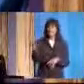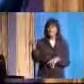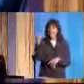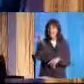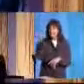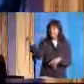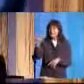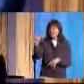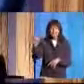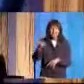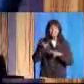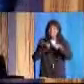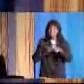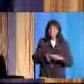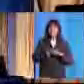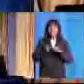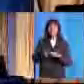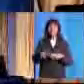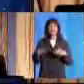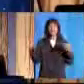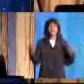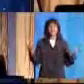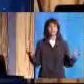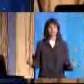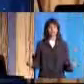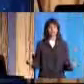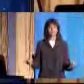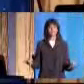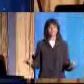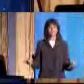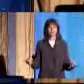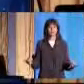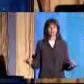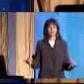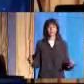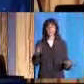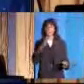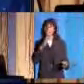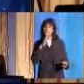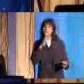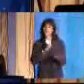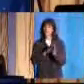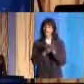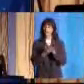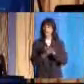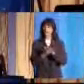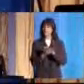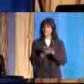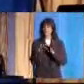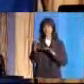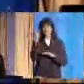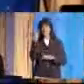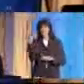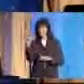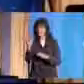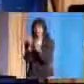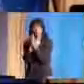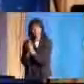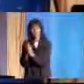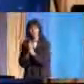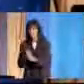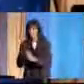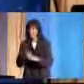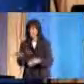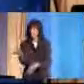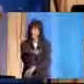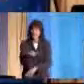meditative contemplative state, then speaking is like prayer. So all we have to do is look around and see, how